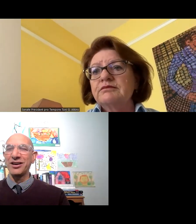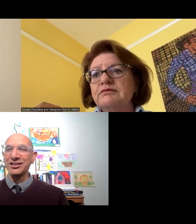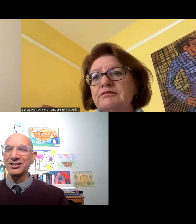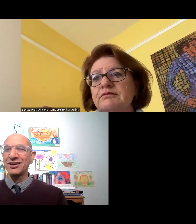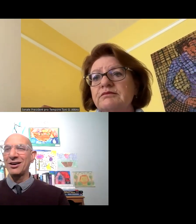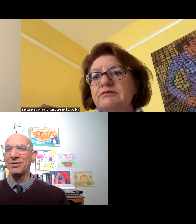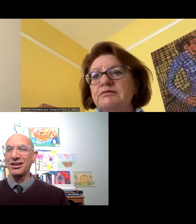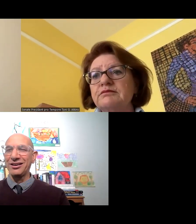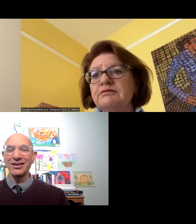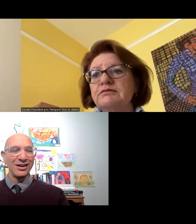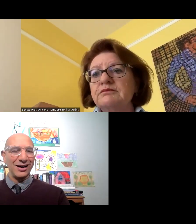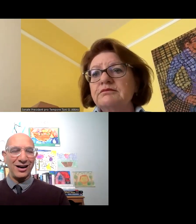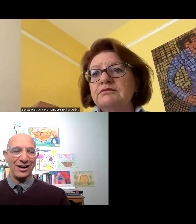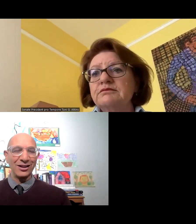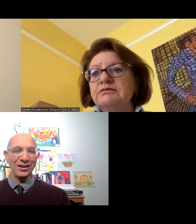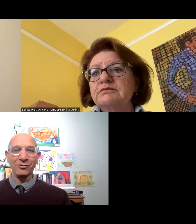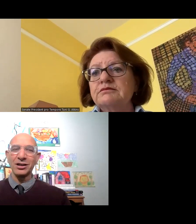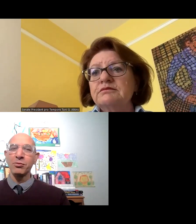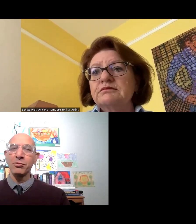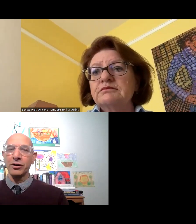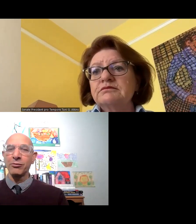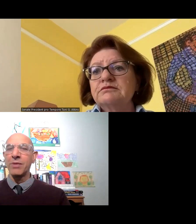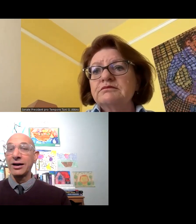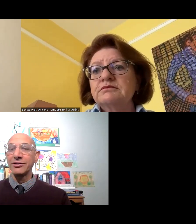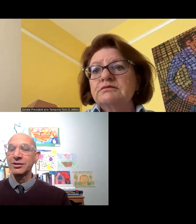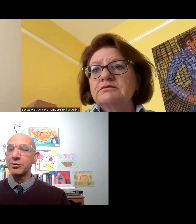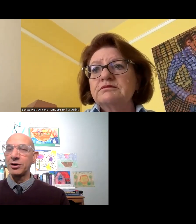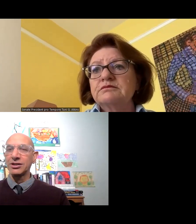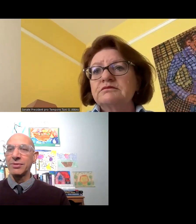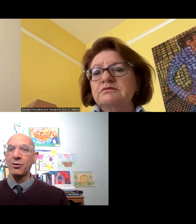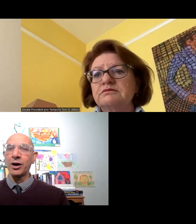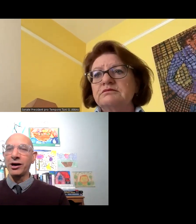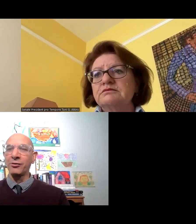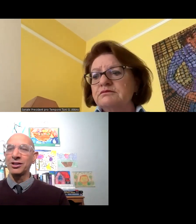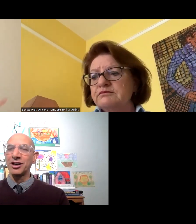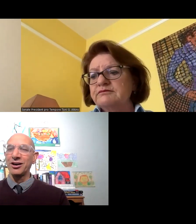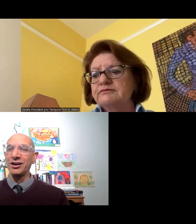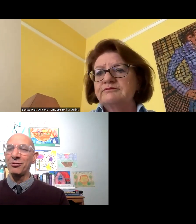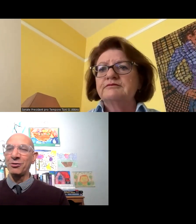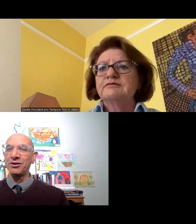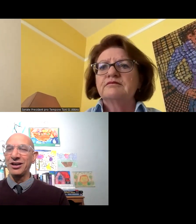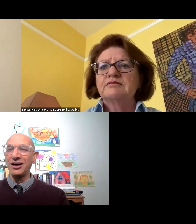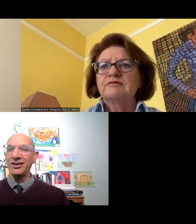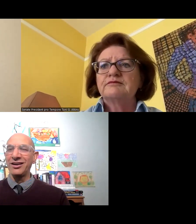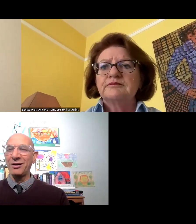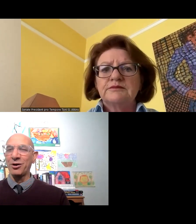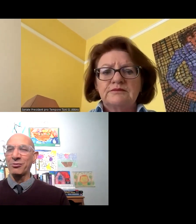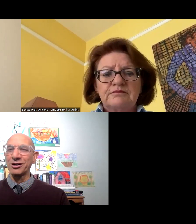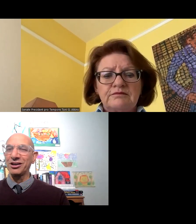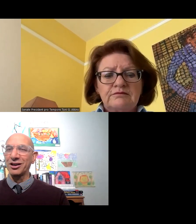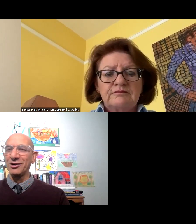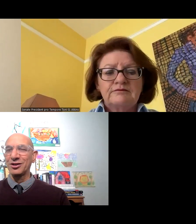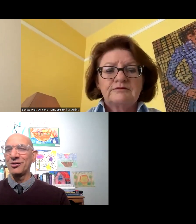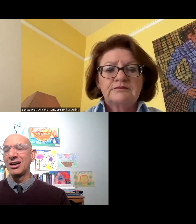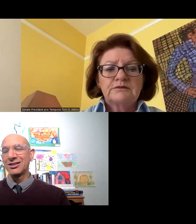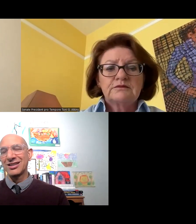of motivation coming in, a lot of really important reminders and points about where we started, what we've done, and where we're